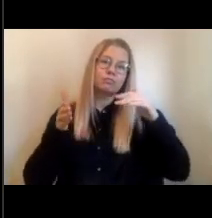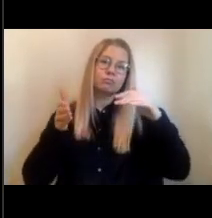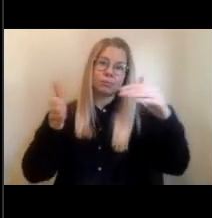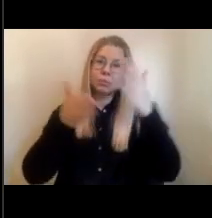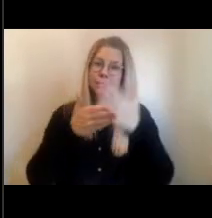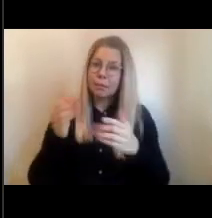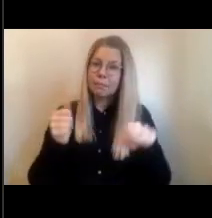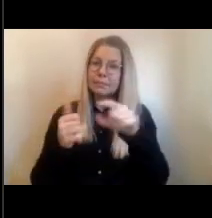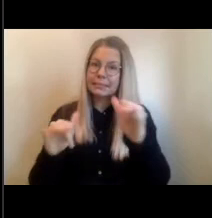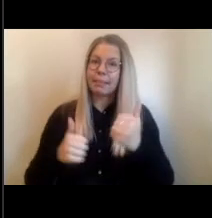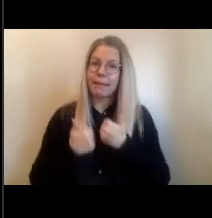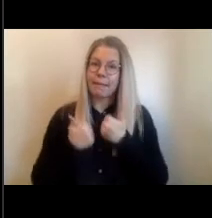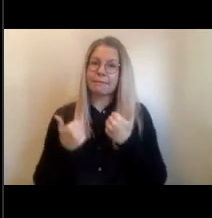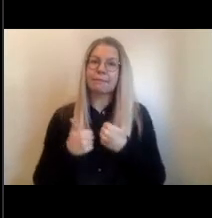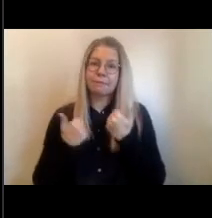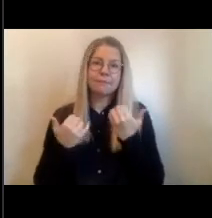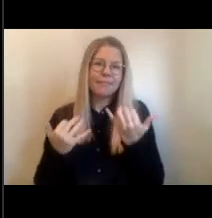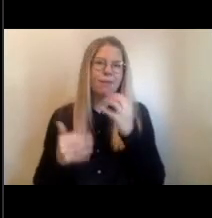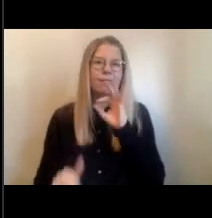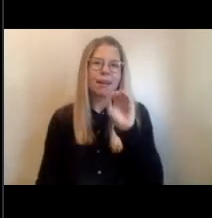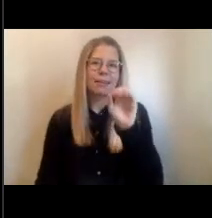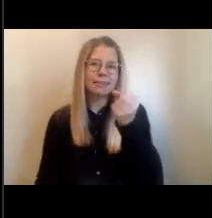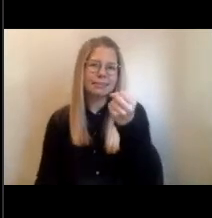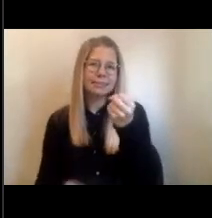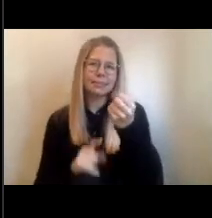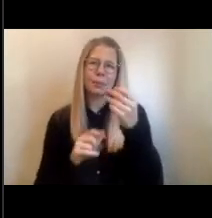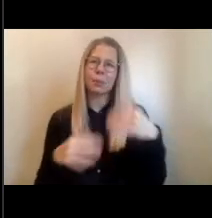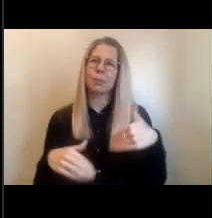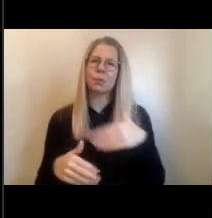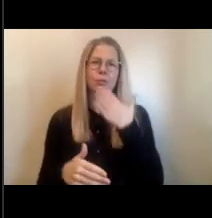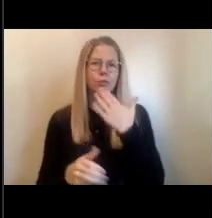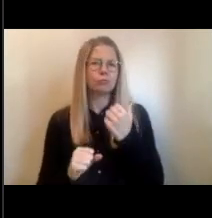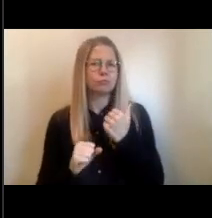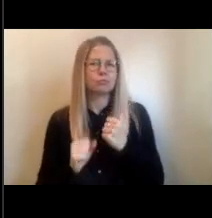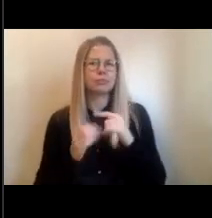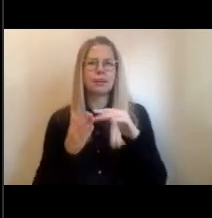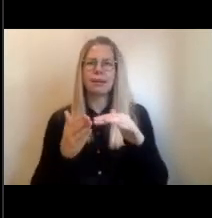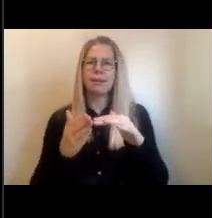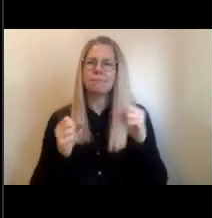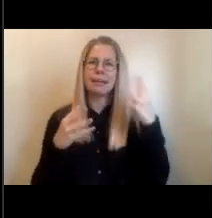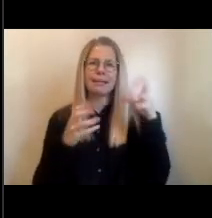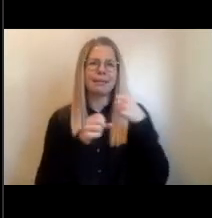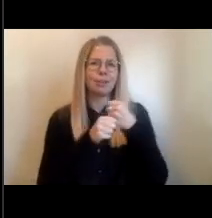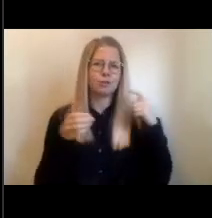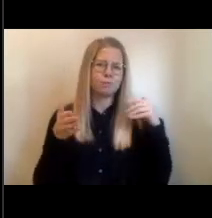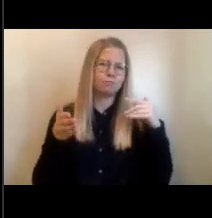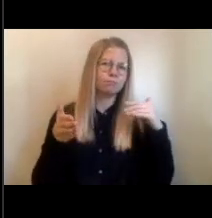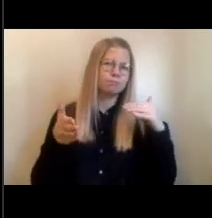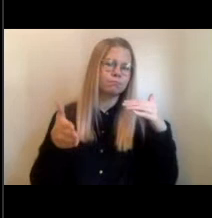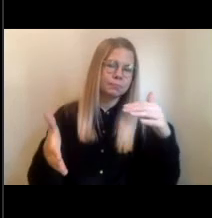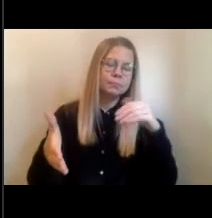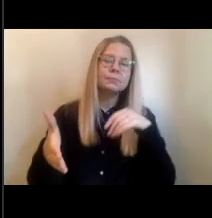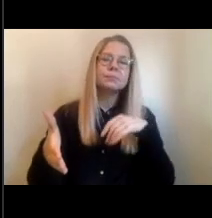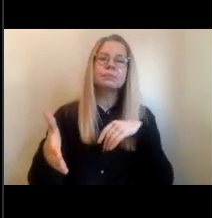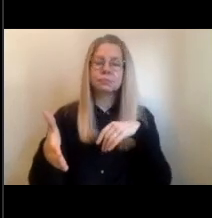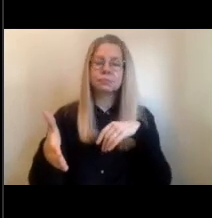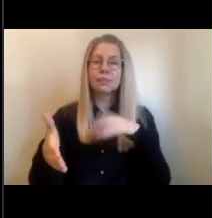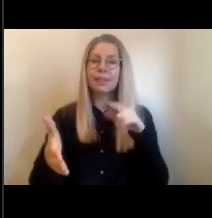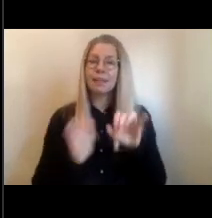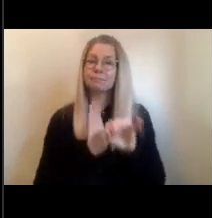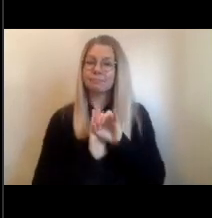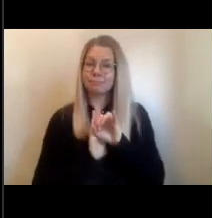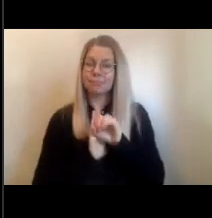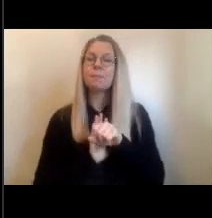nice long cohort study, good study. And what they found is that at age 50, if you had a